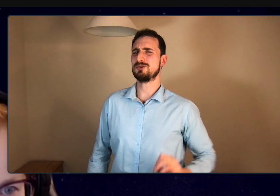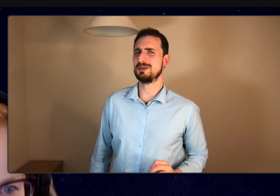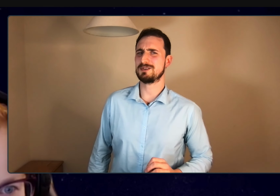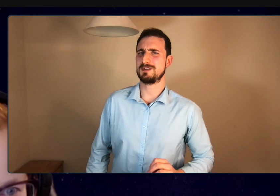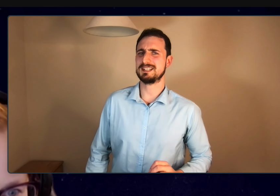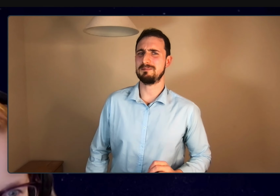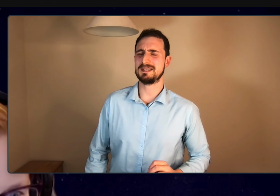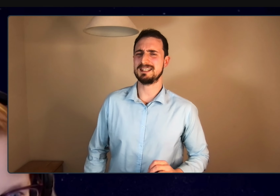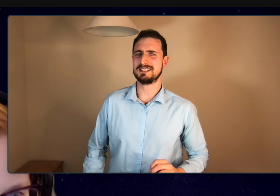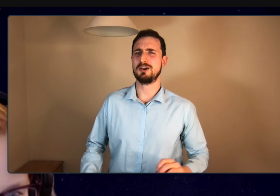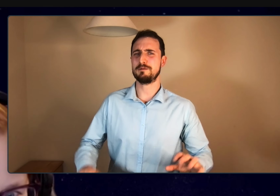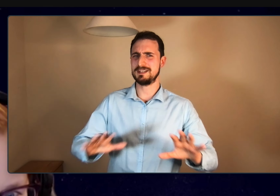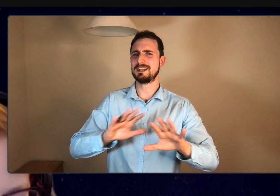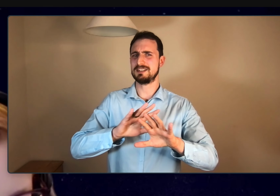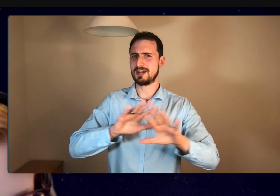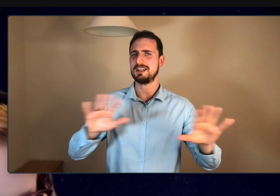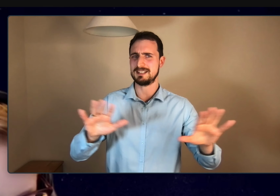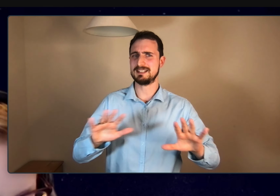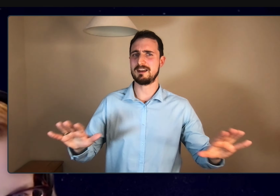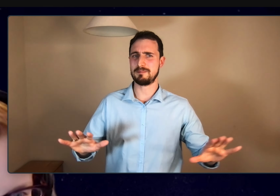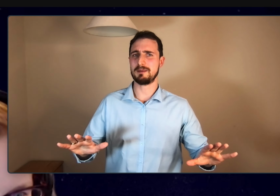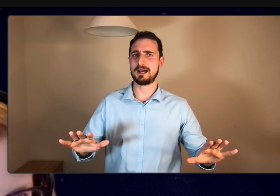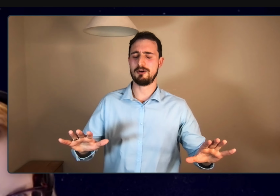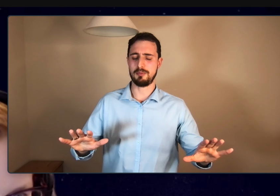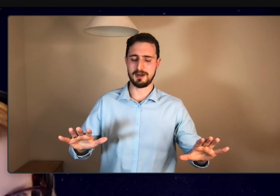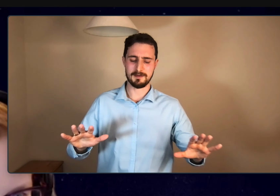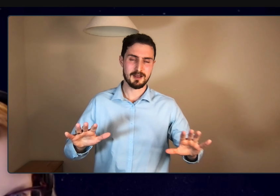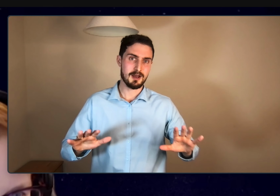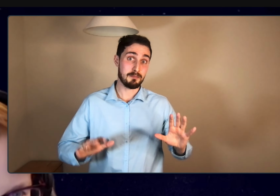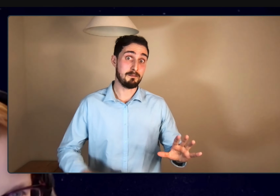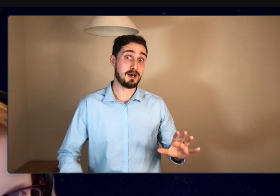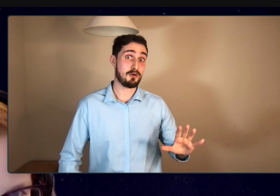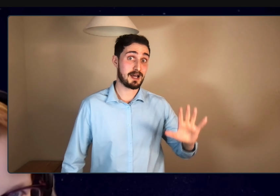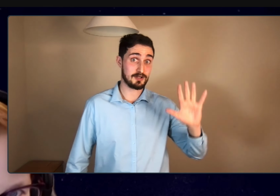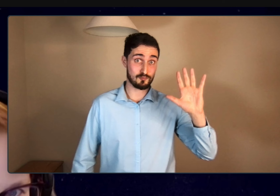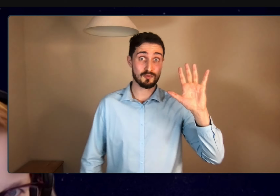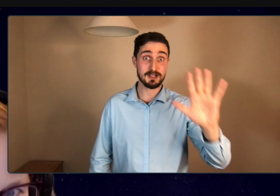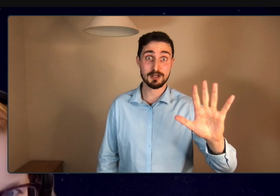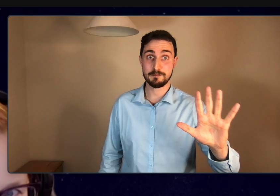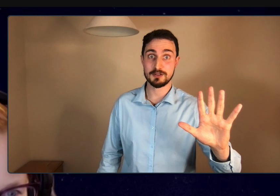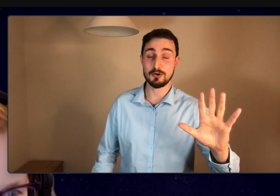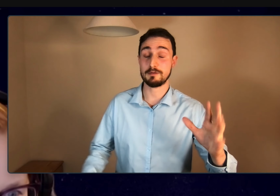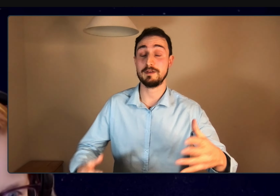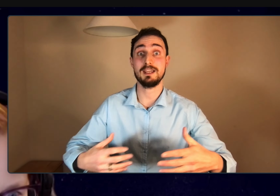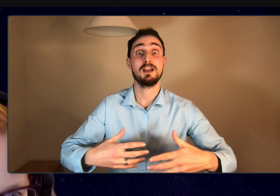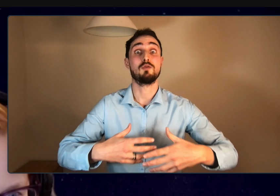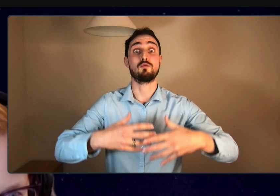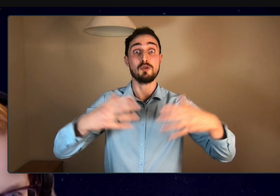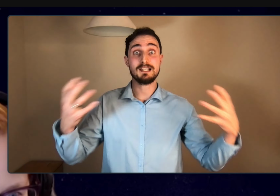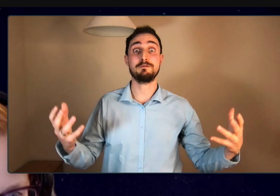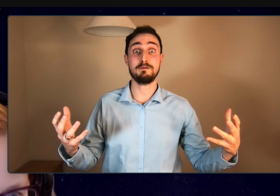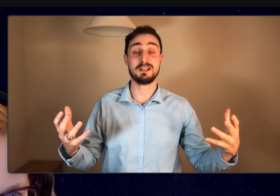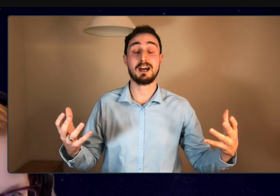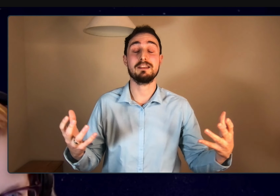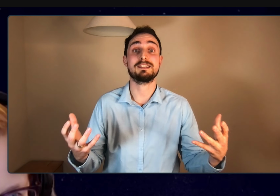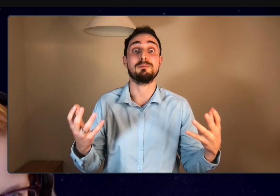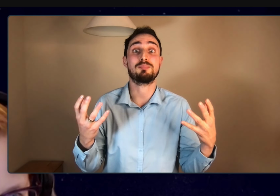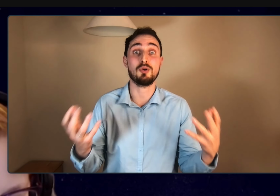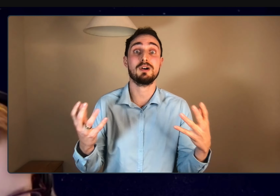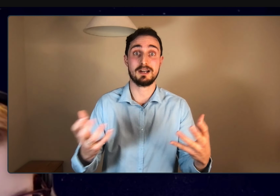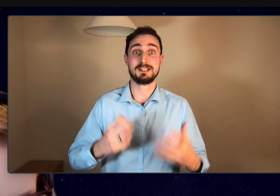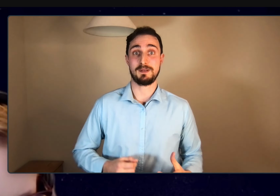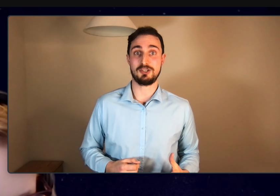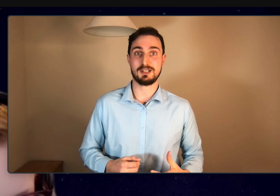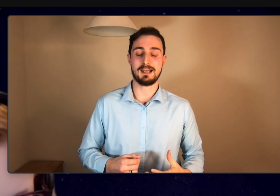Slides are always a risky business. Often it can turn into death by PowerPoint. But Mel had really good photography, really vivid colours